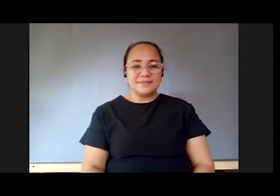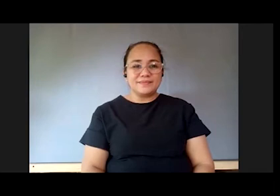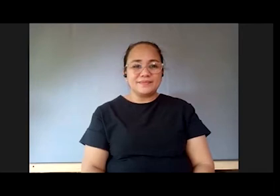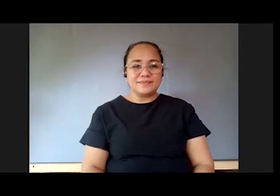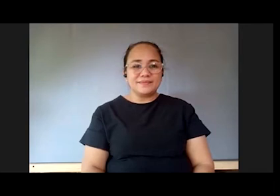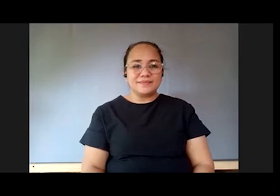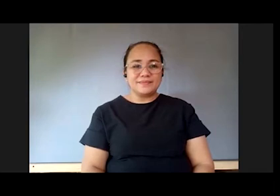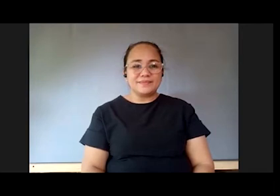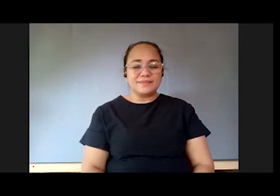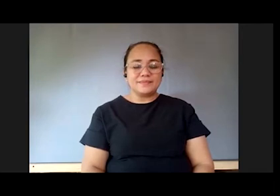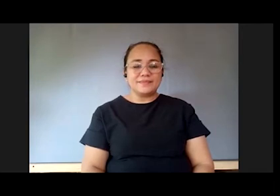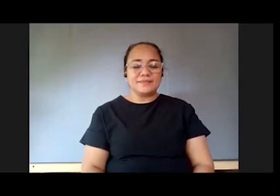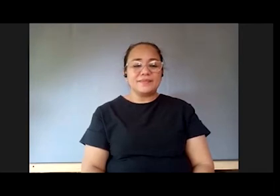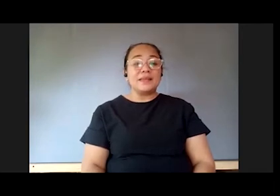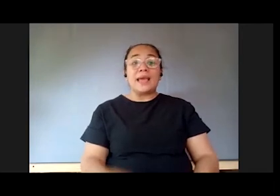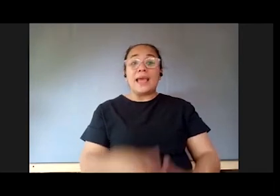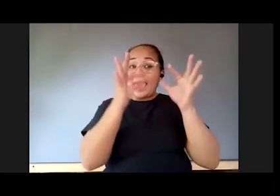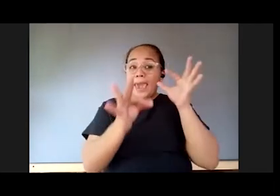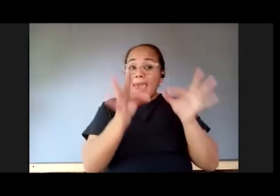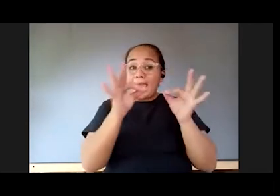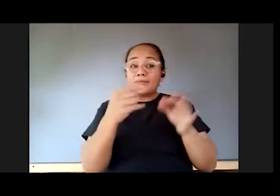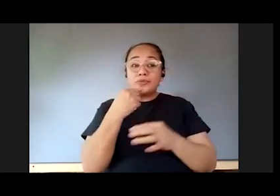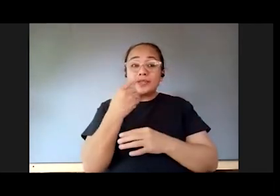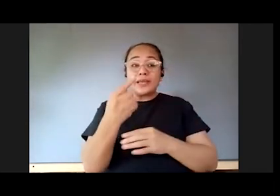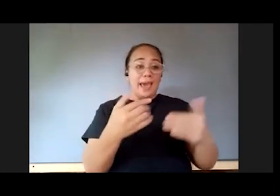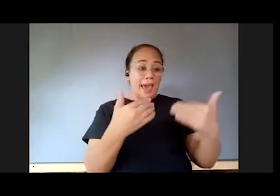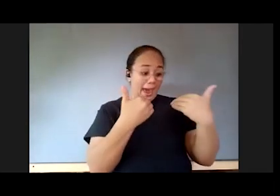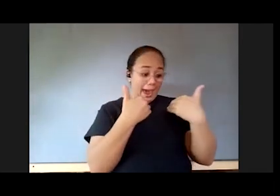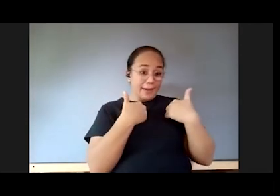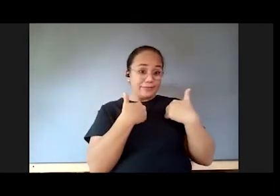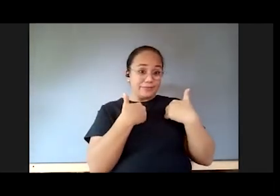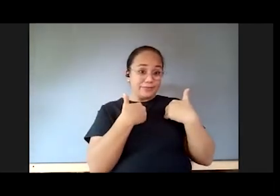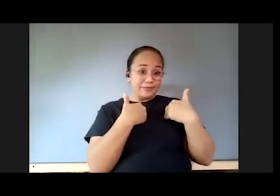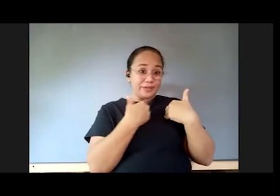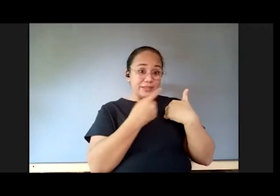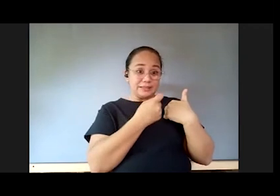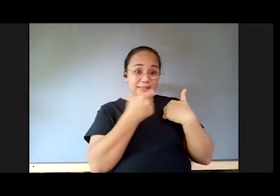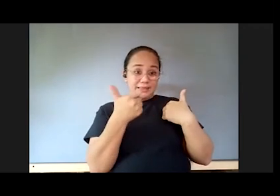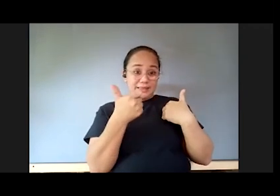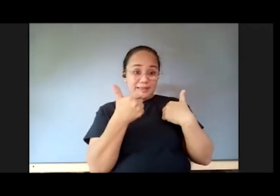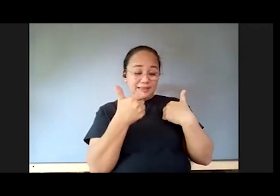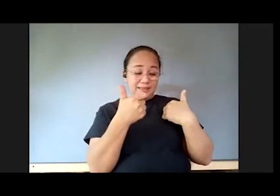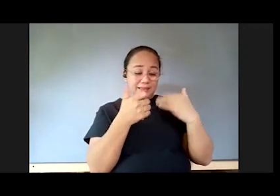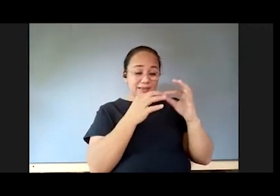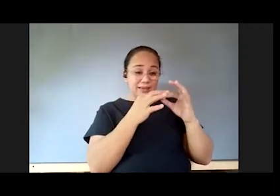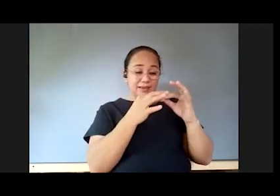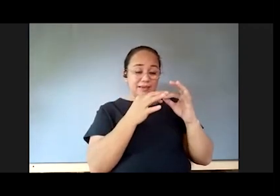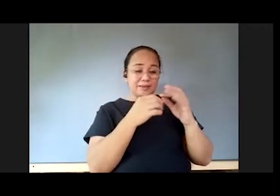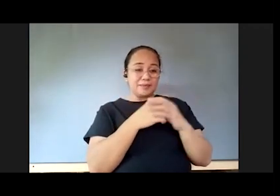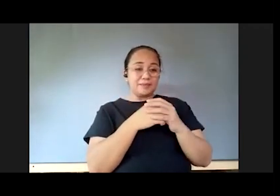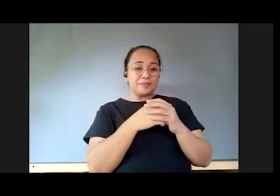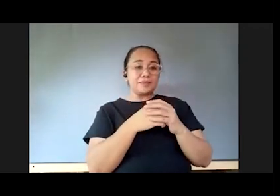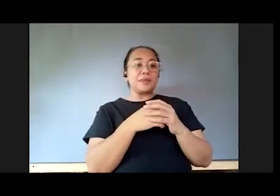If you say have is deleted, then have should be able to be present.